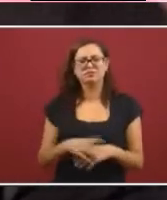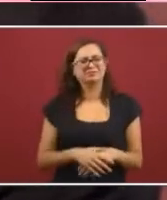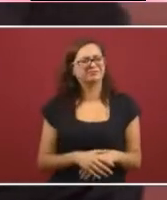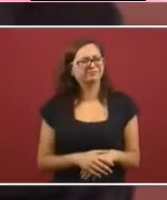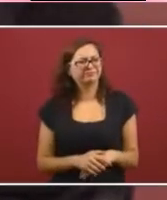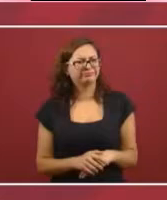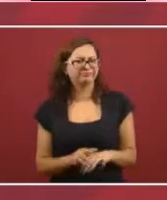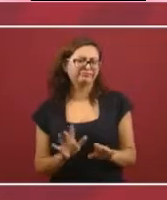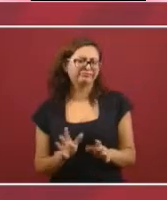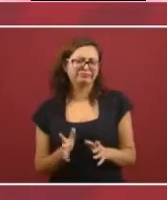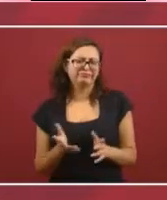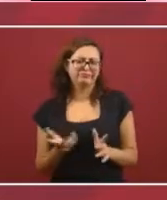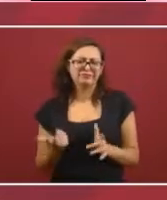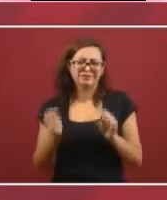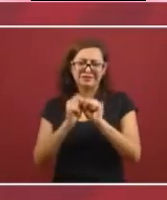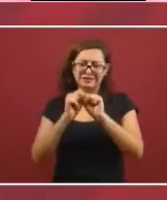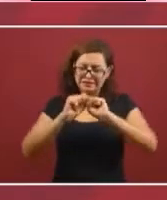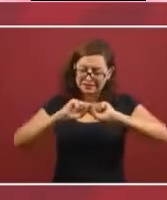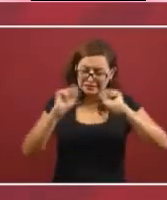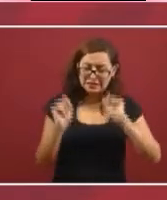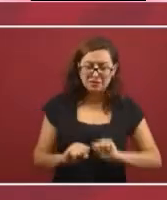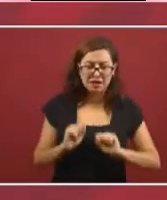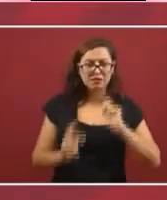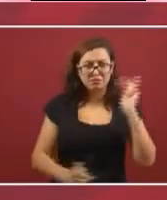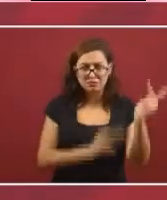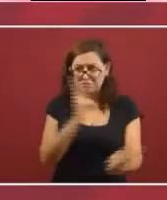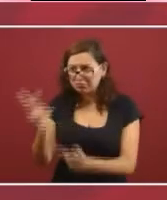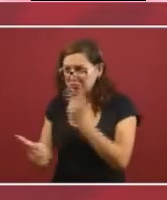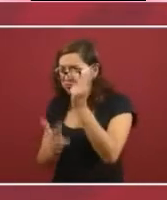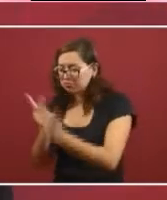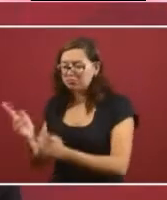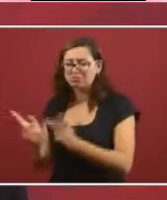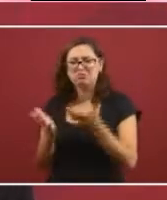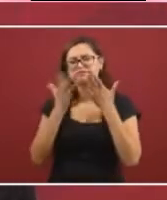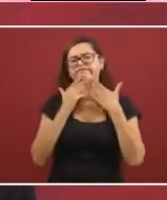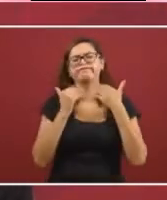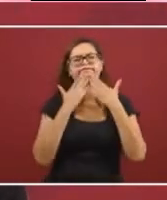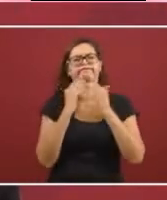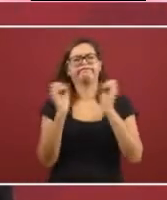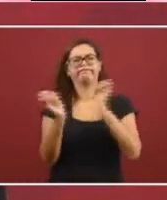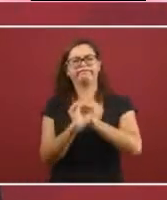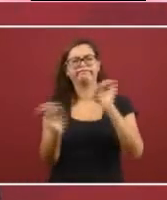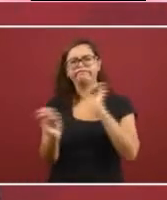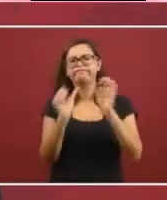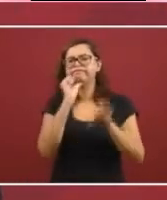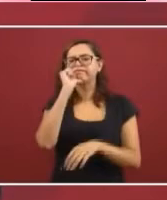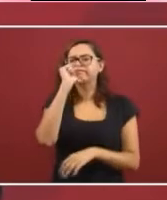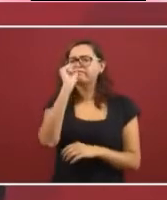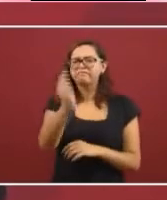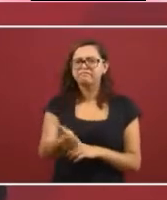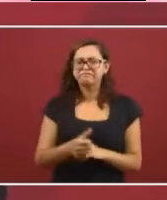We have no system to apply for questions.